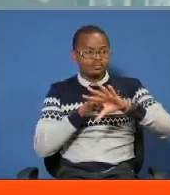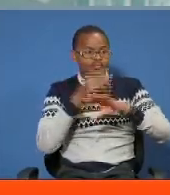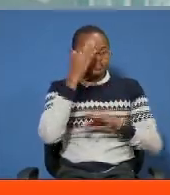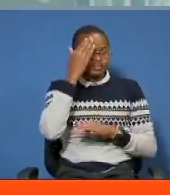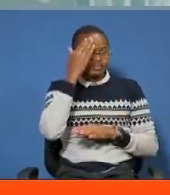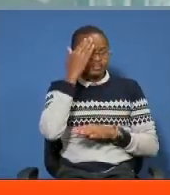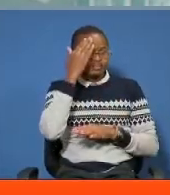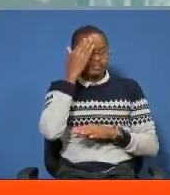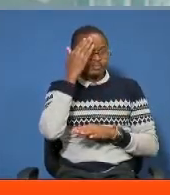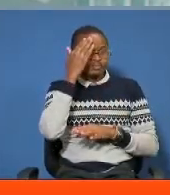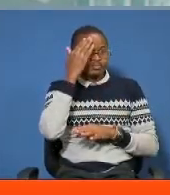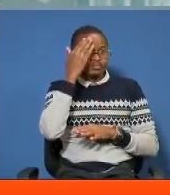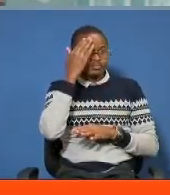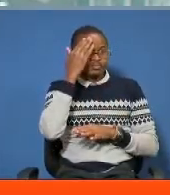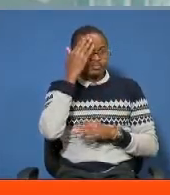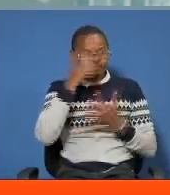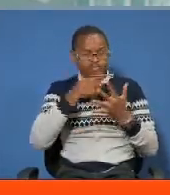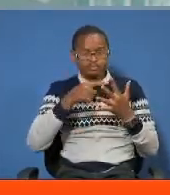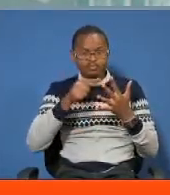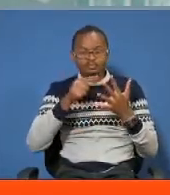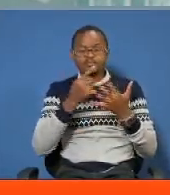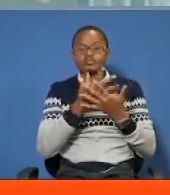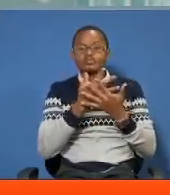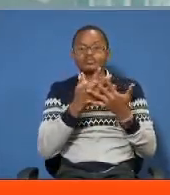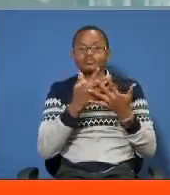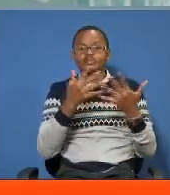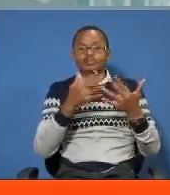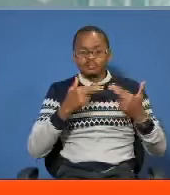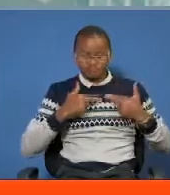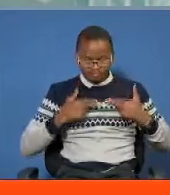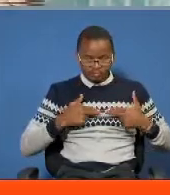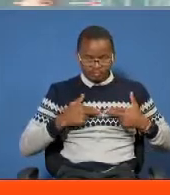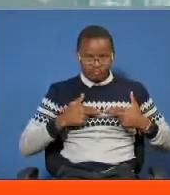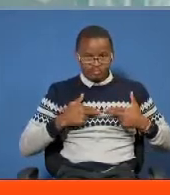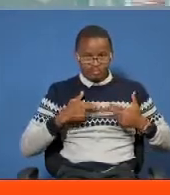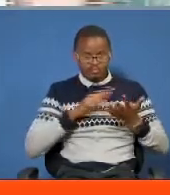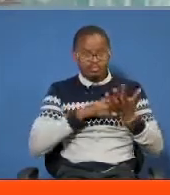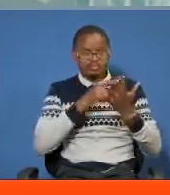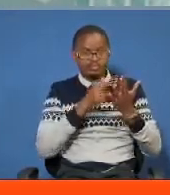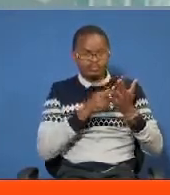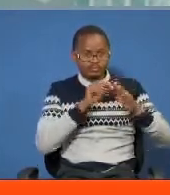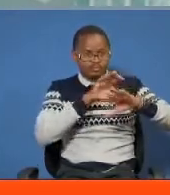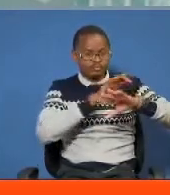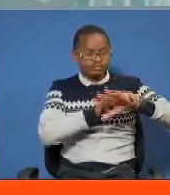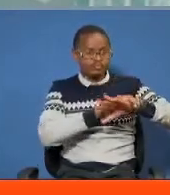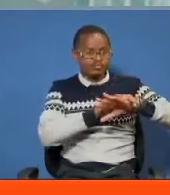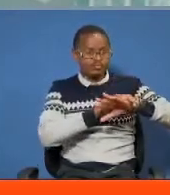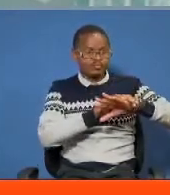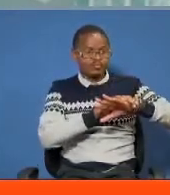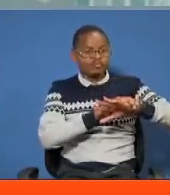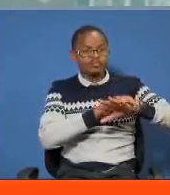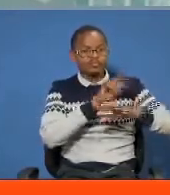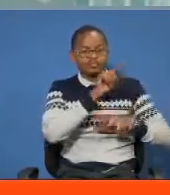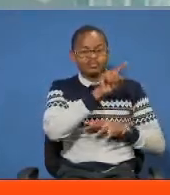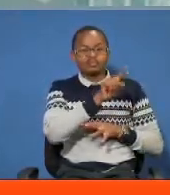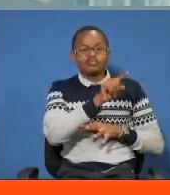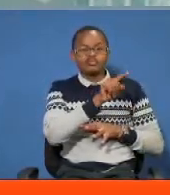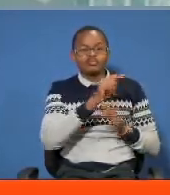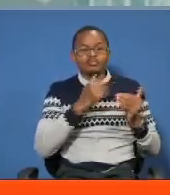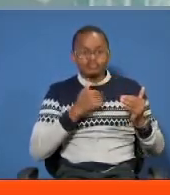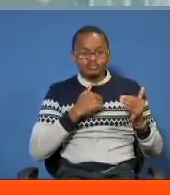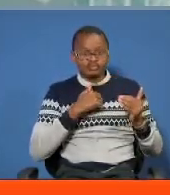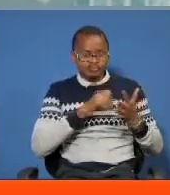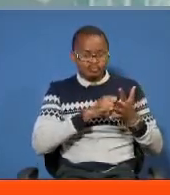to establish, you know, the right instruments for human resource, you know, get staff seconded to